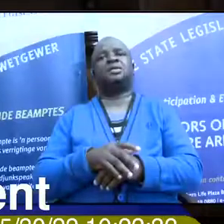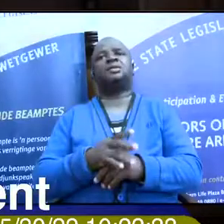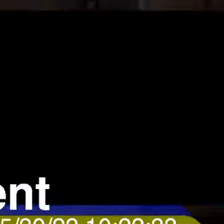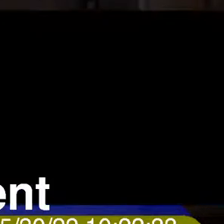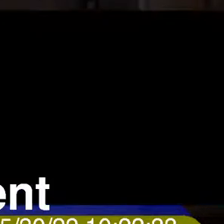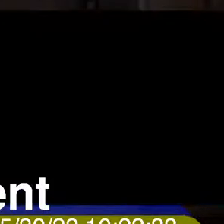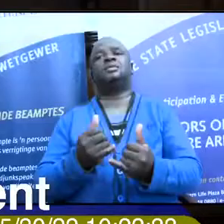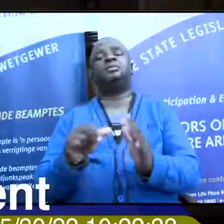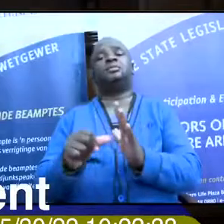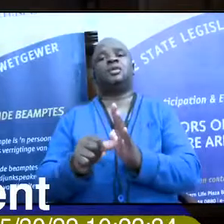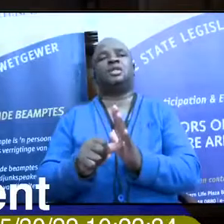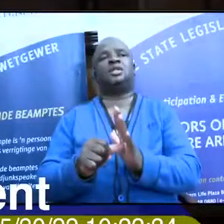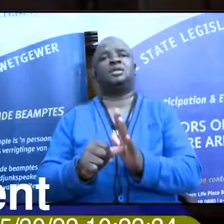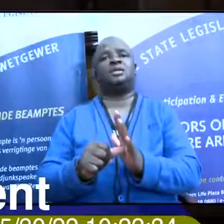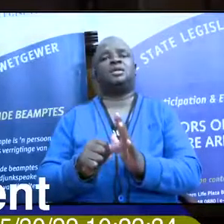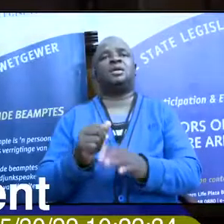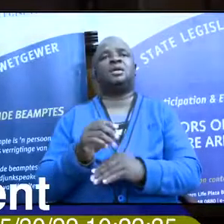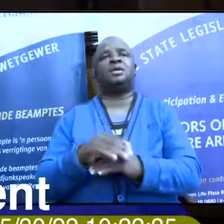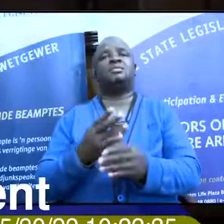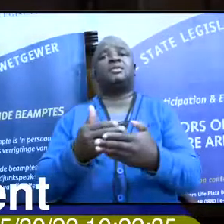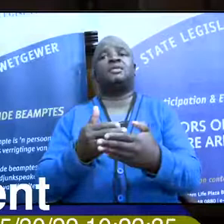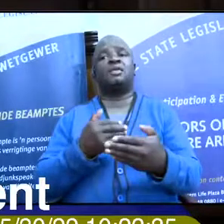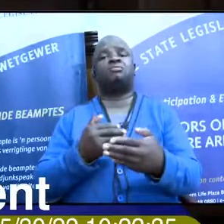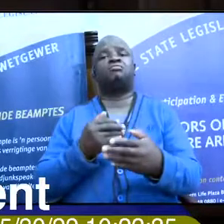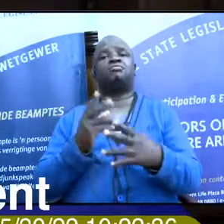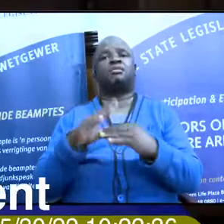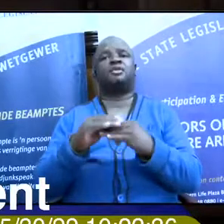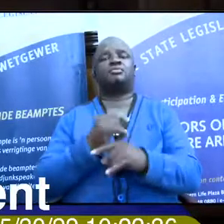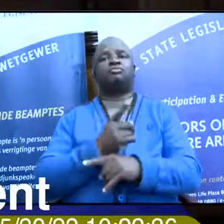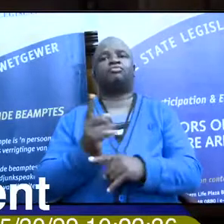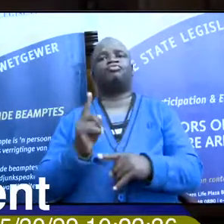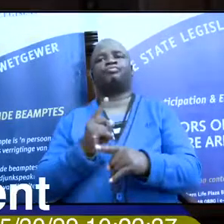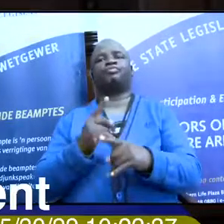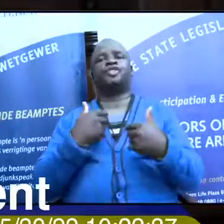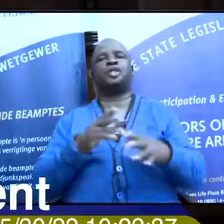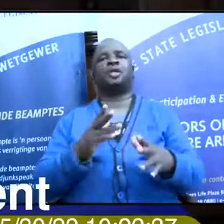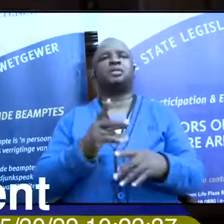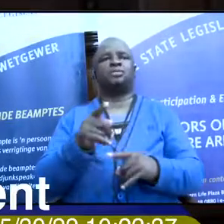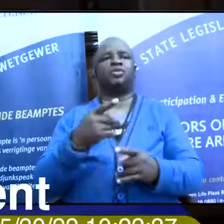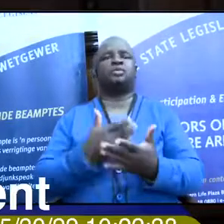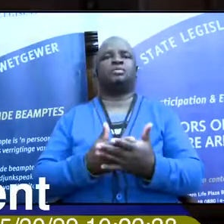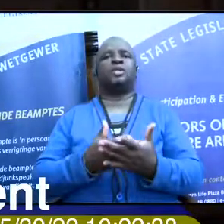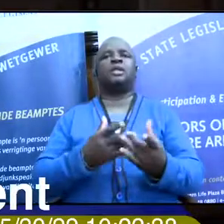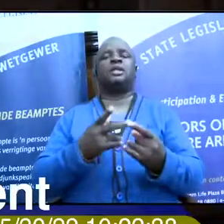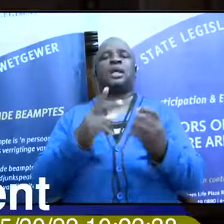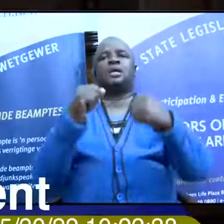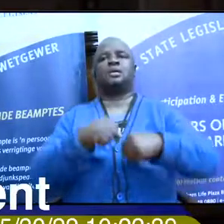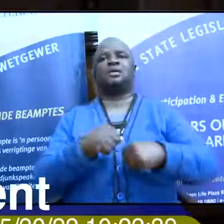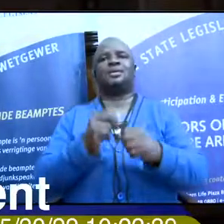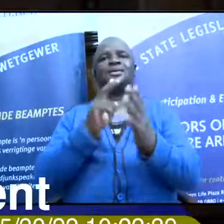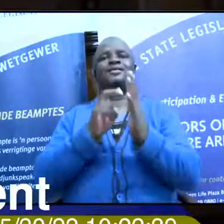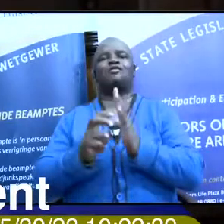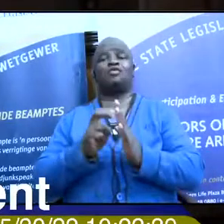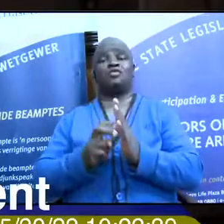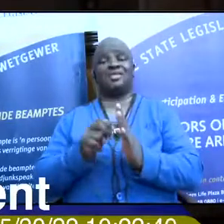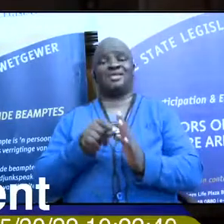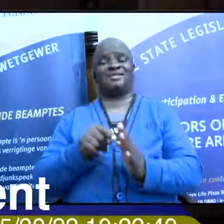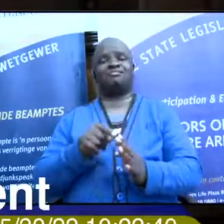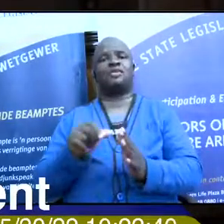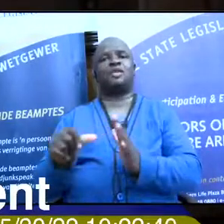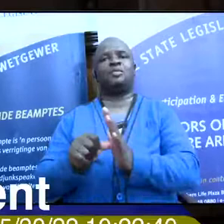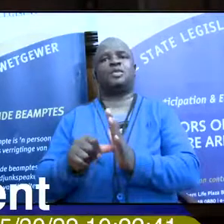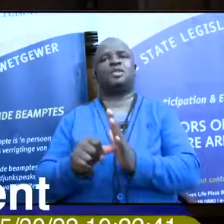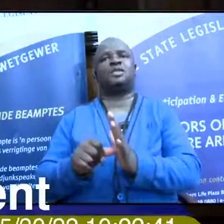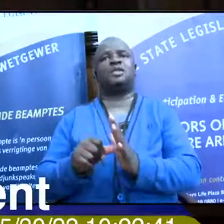is going to be very important that before we start we just clear certain rules that we think that they are important to